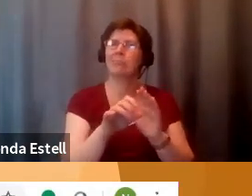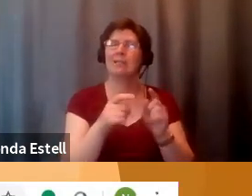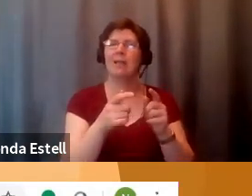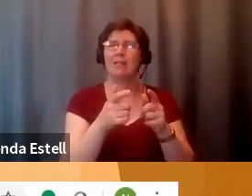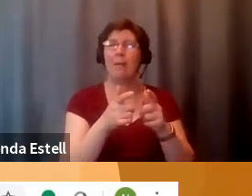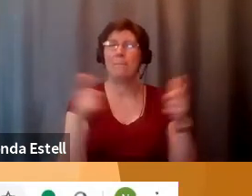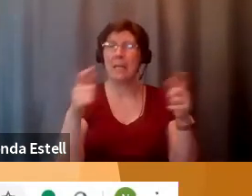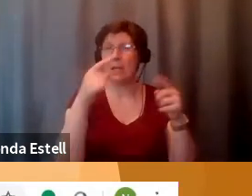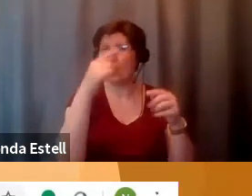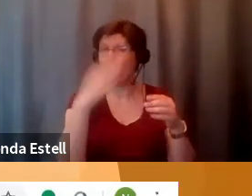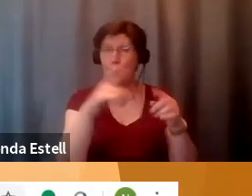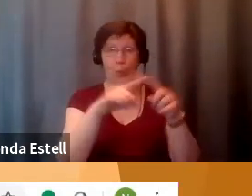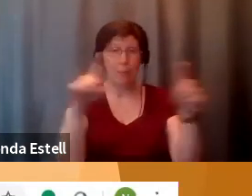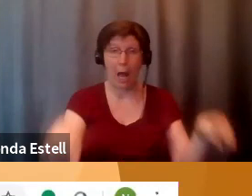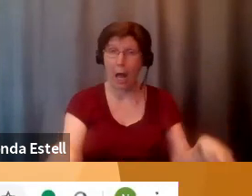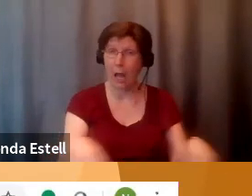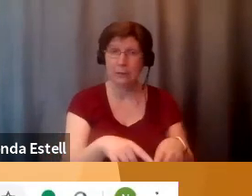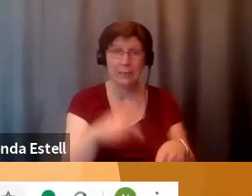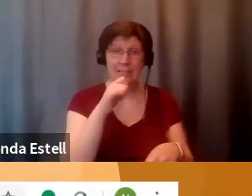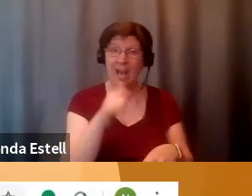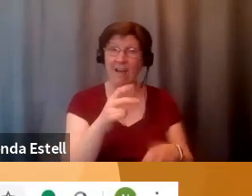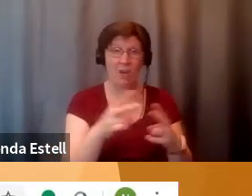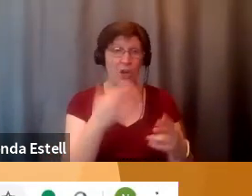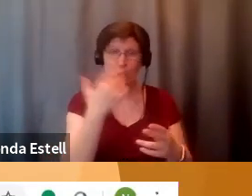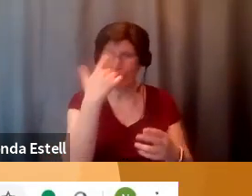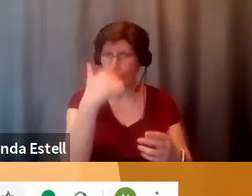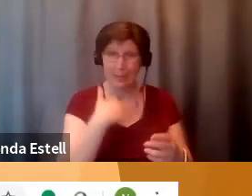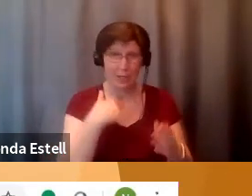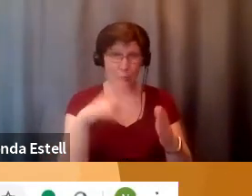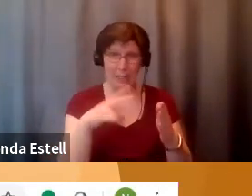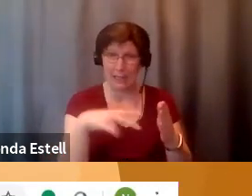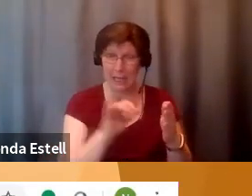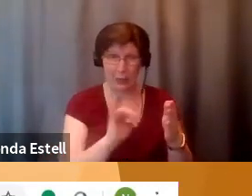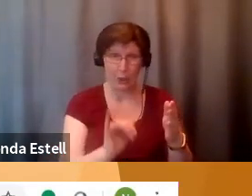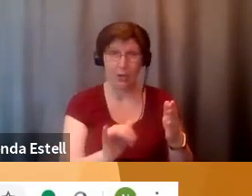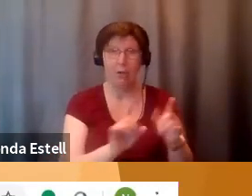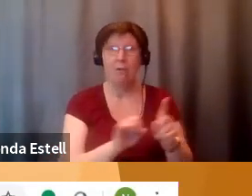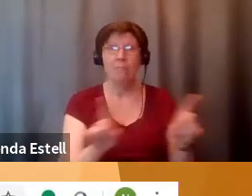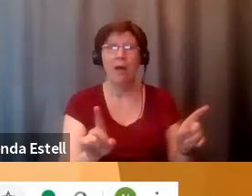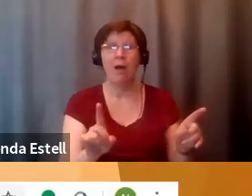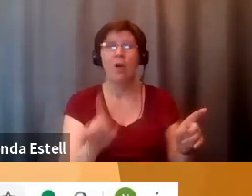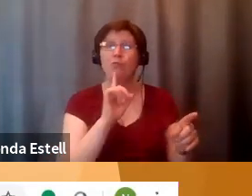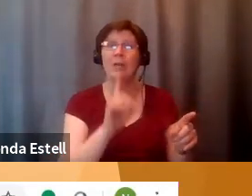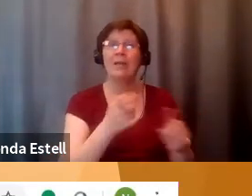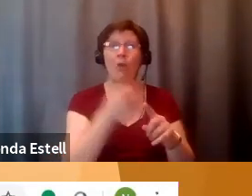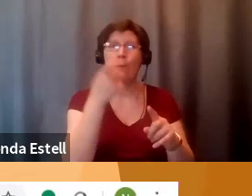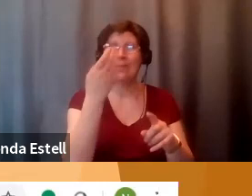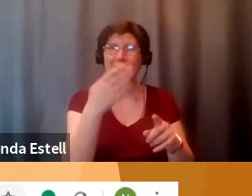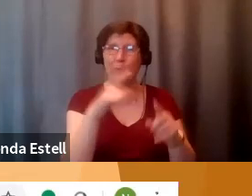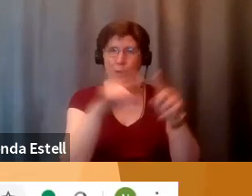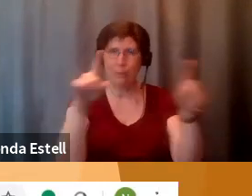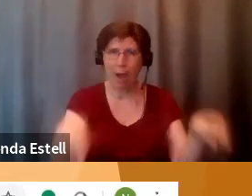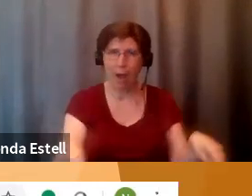box, and it's not very good for me to read either. So, but it's from this guy